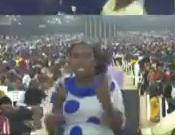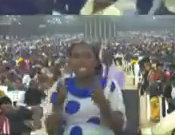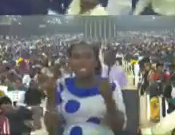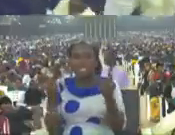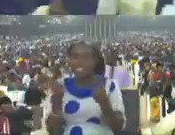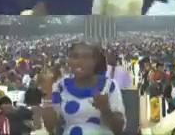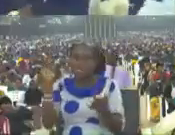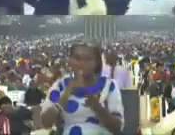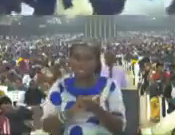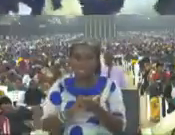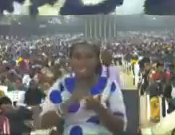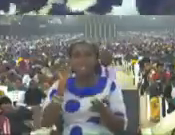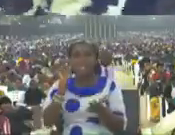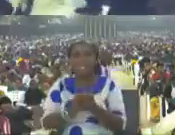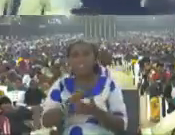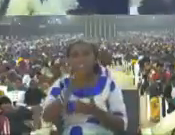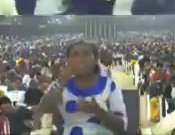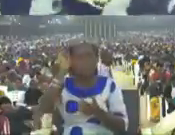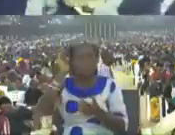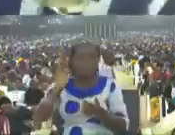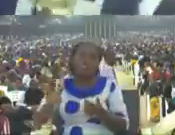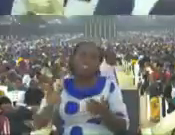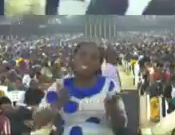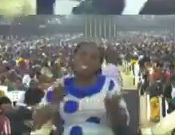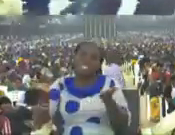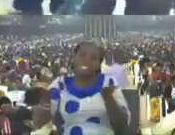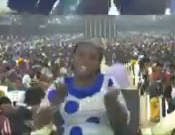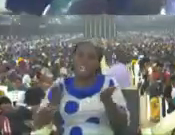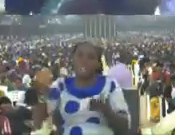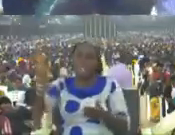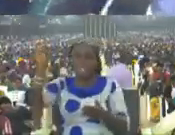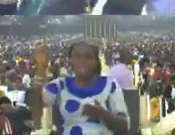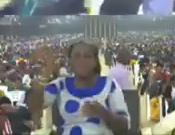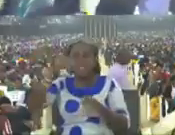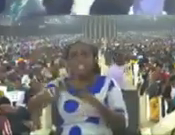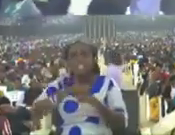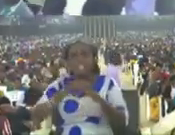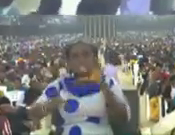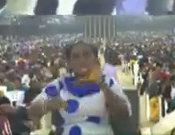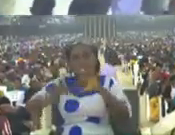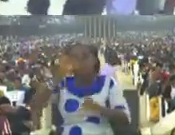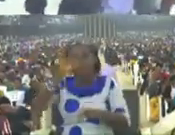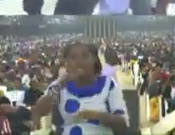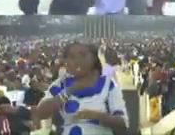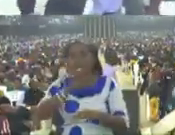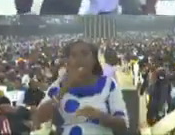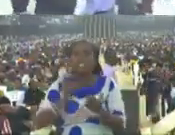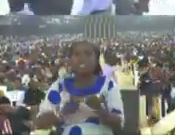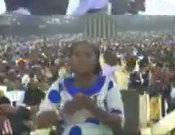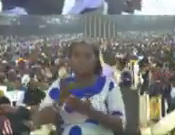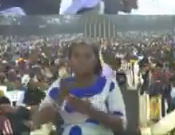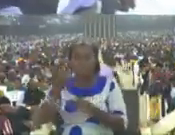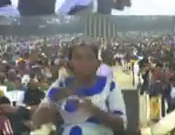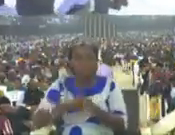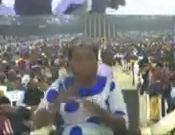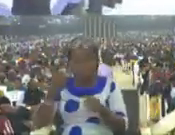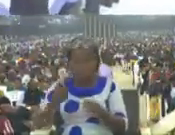him in spirit and in truth from now and henceforth.